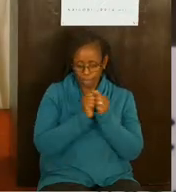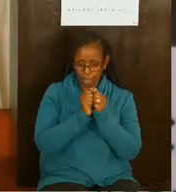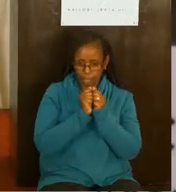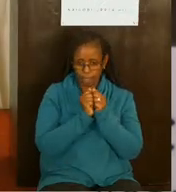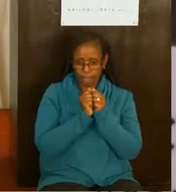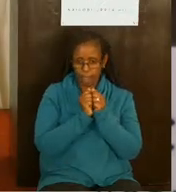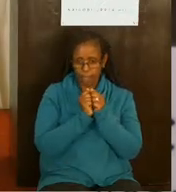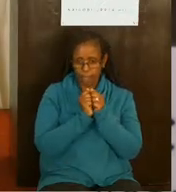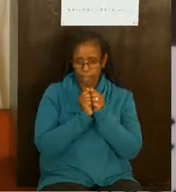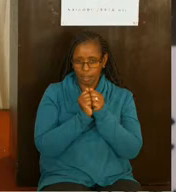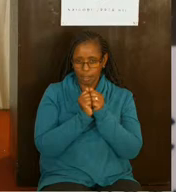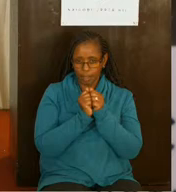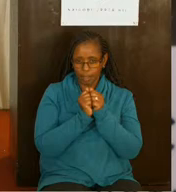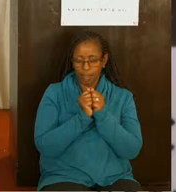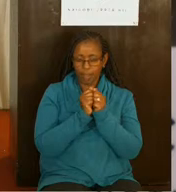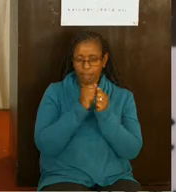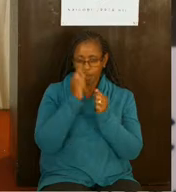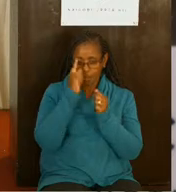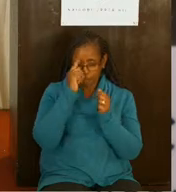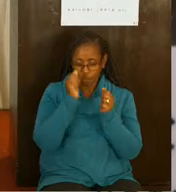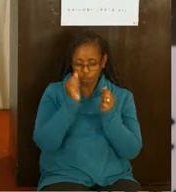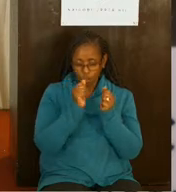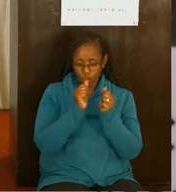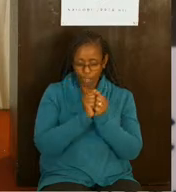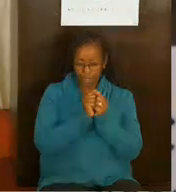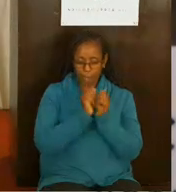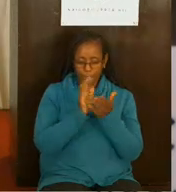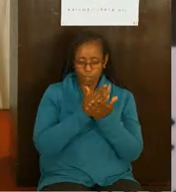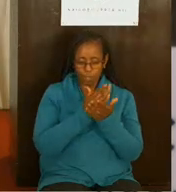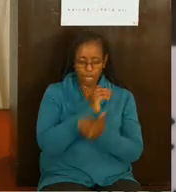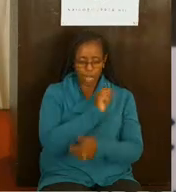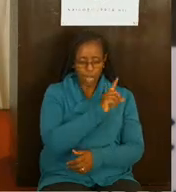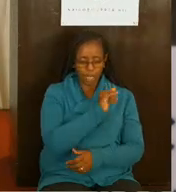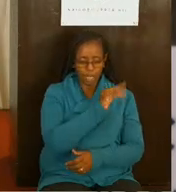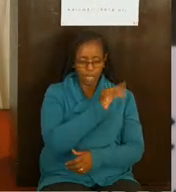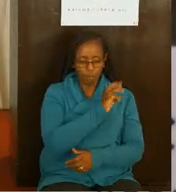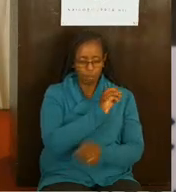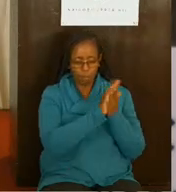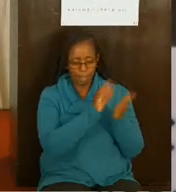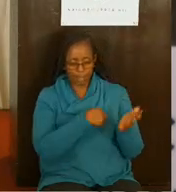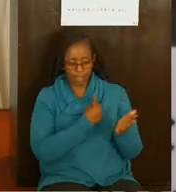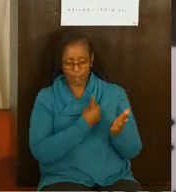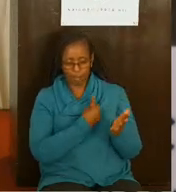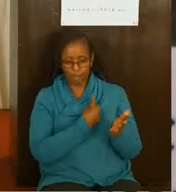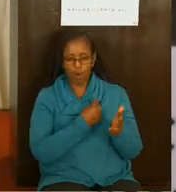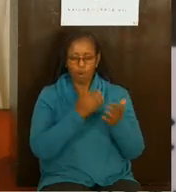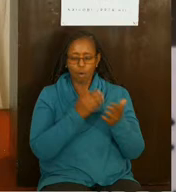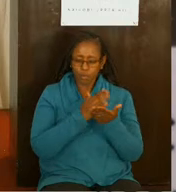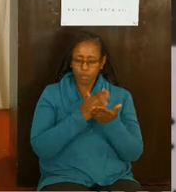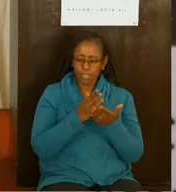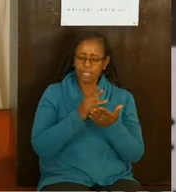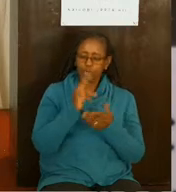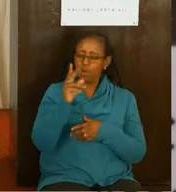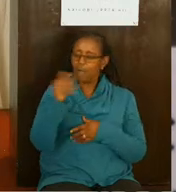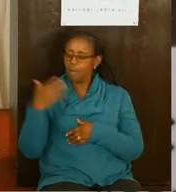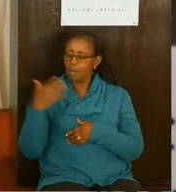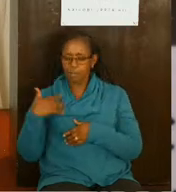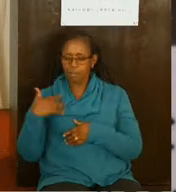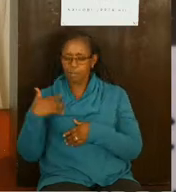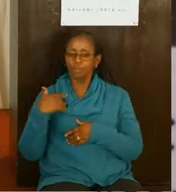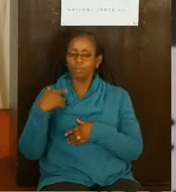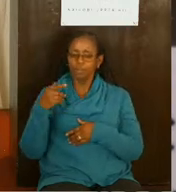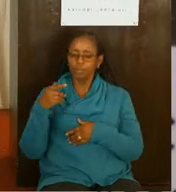between andivo and myself or between CRI and just liquor but it's thinking